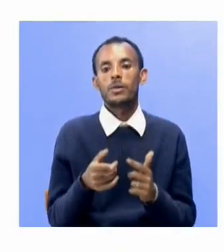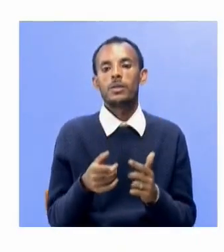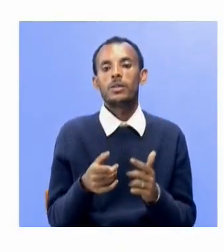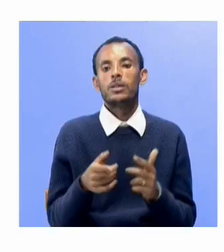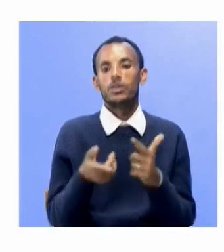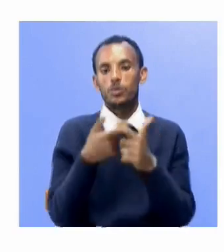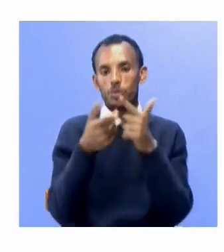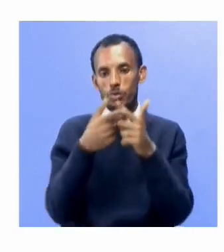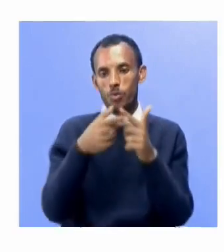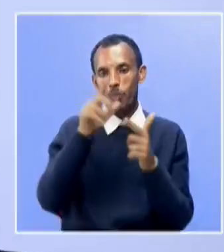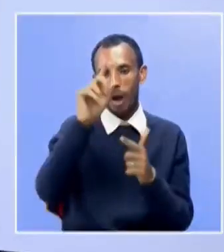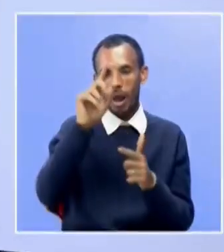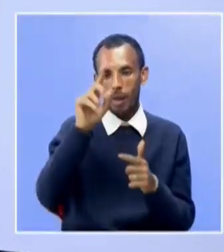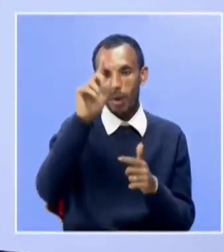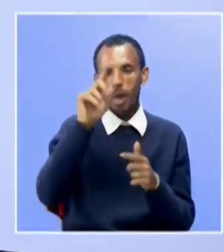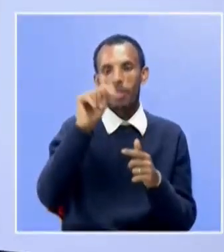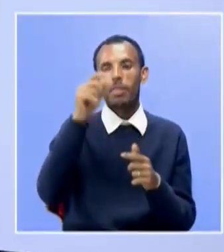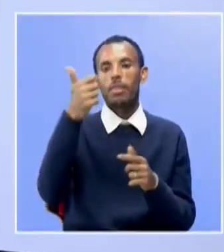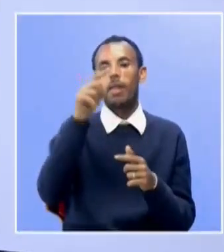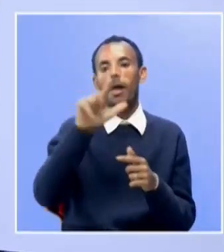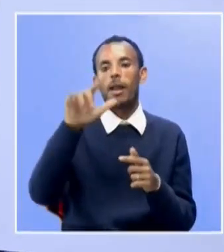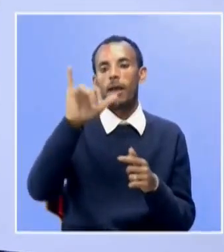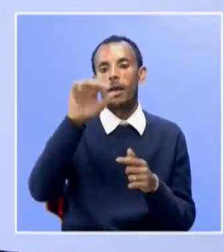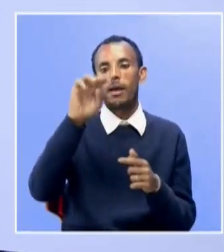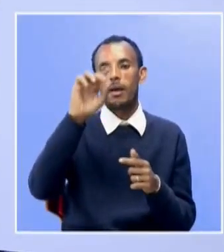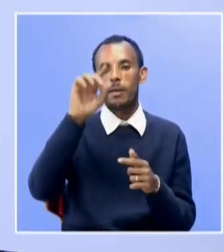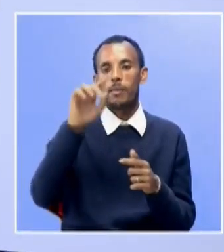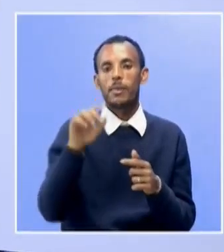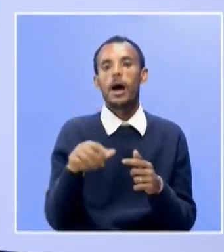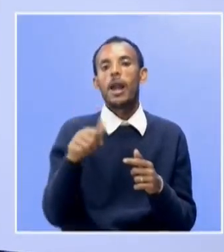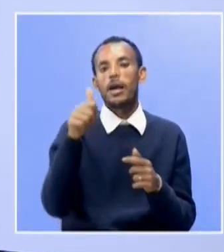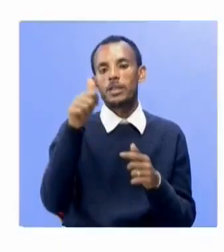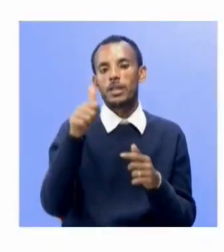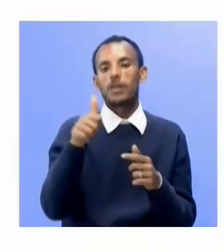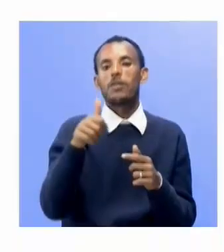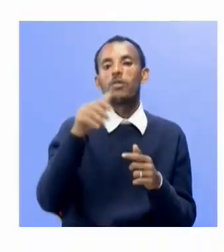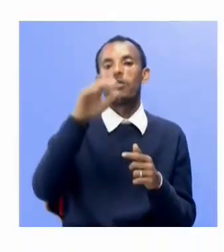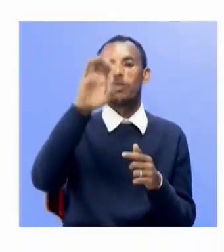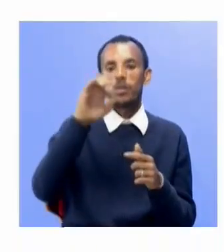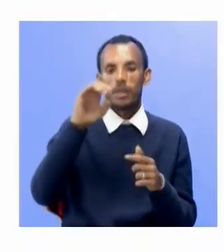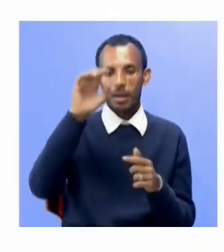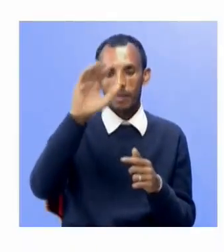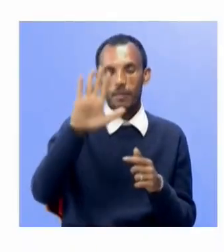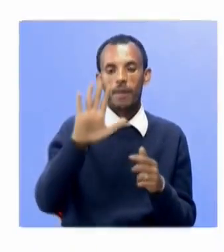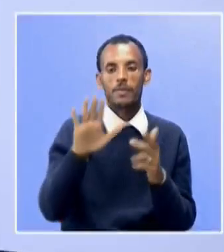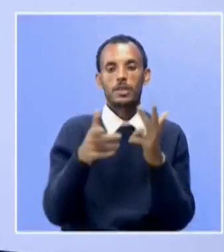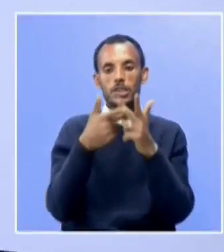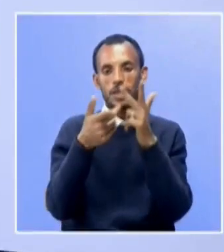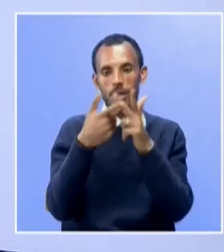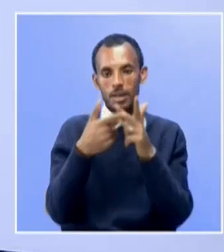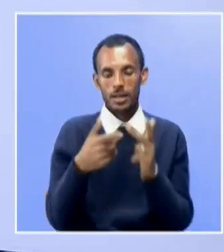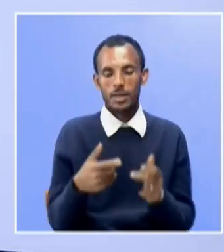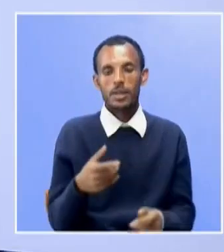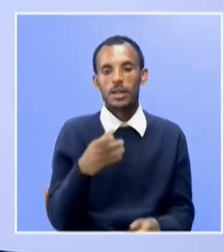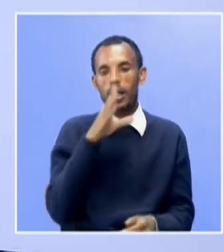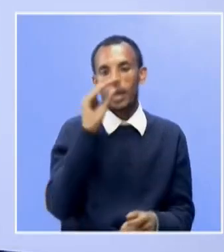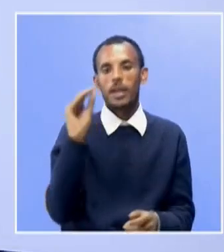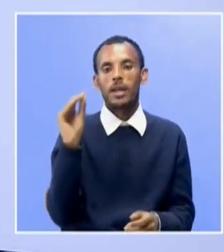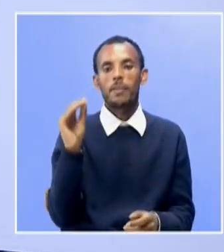let me put another tally mark here. There is also another 45 in third column,